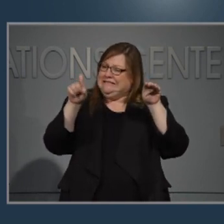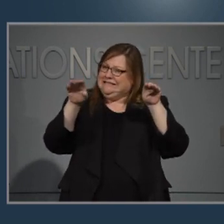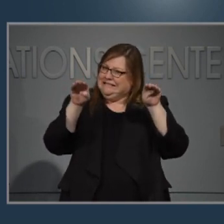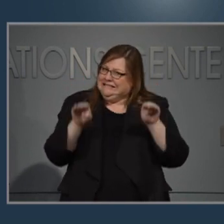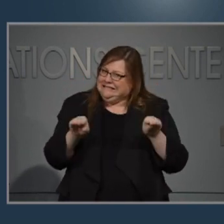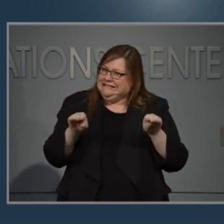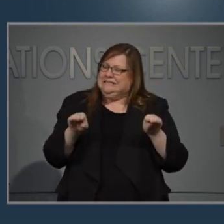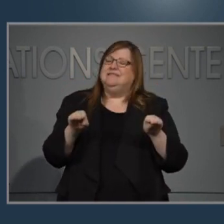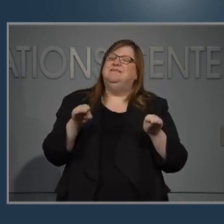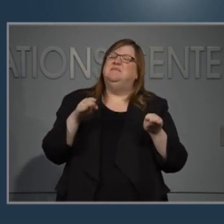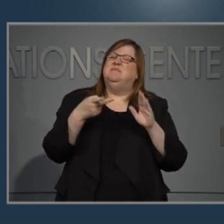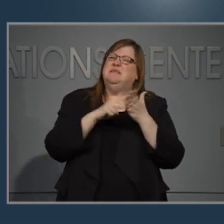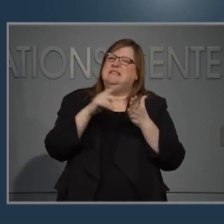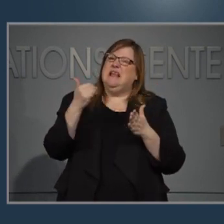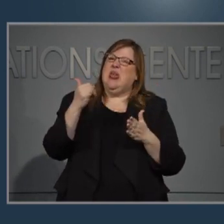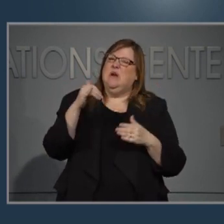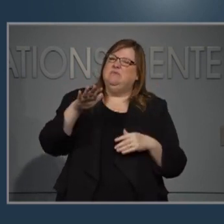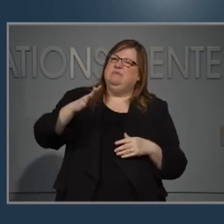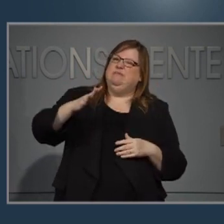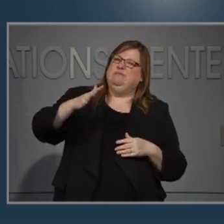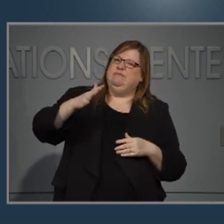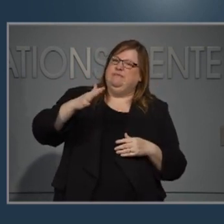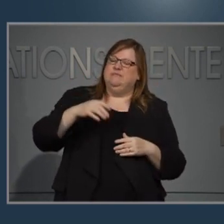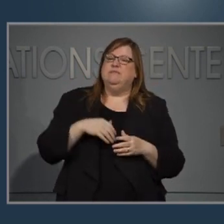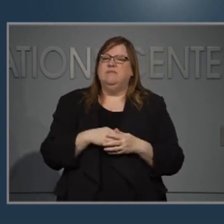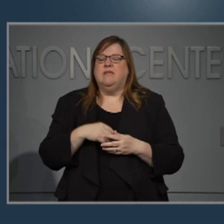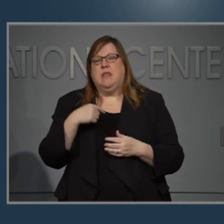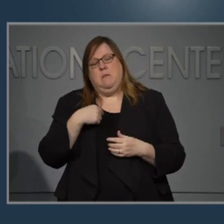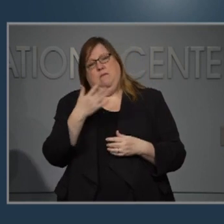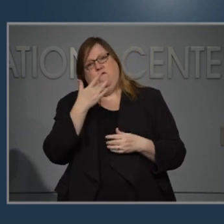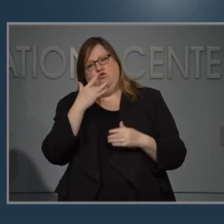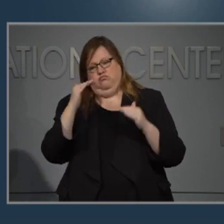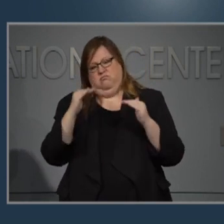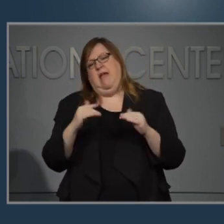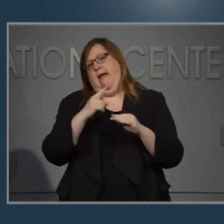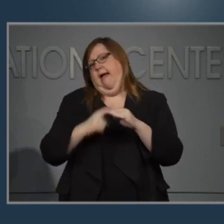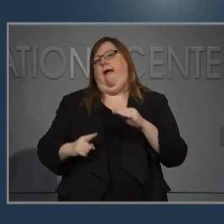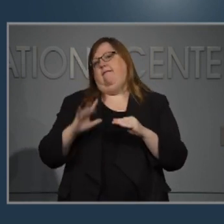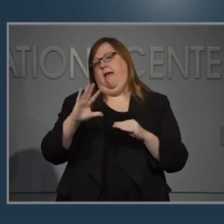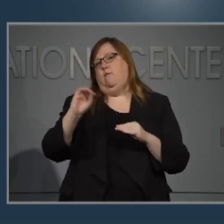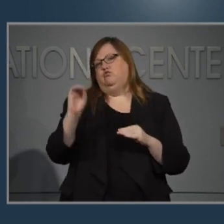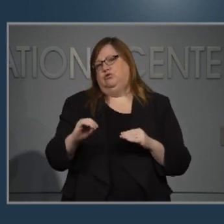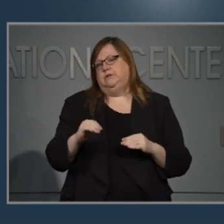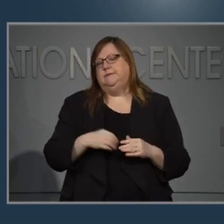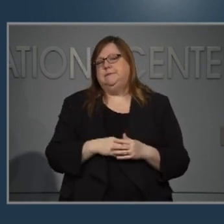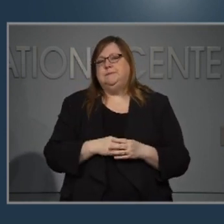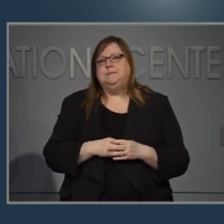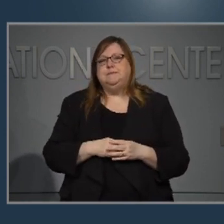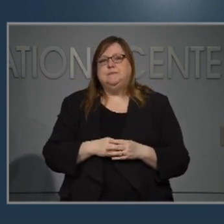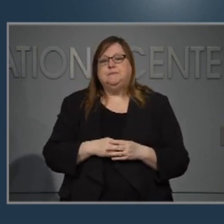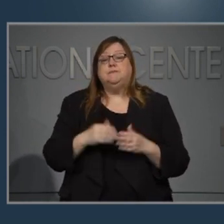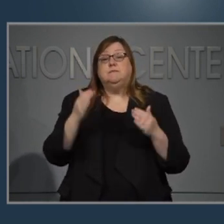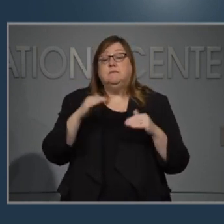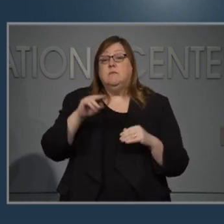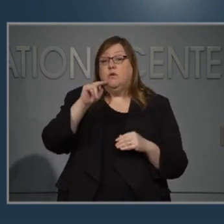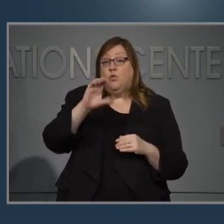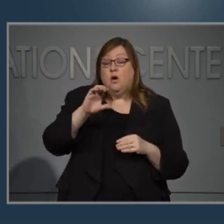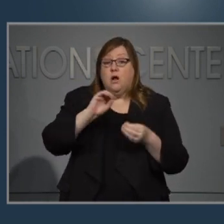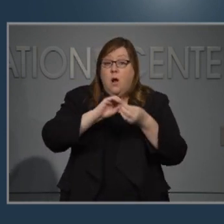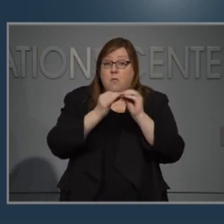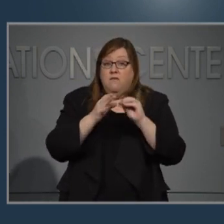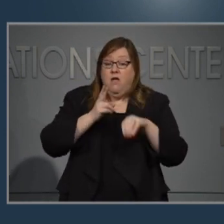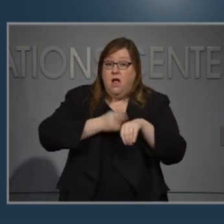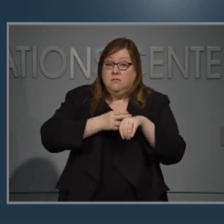yellow line. And as I said, I'd like this to be cut in half, closer to about 5%. North Carolina's trajectory of hospitalizations is